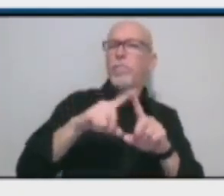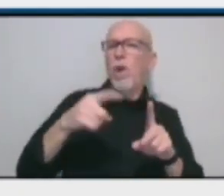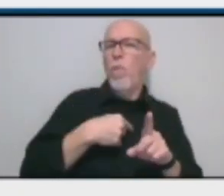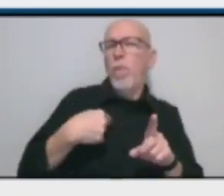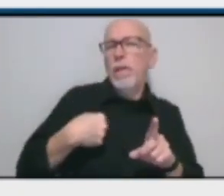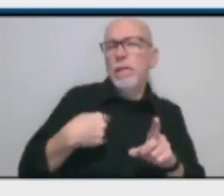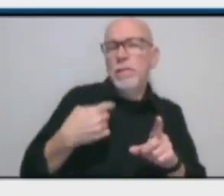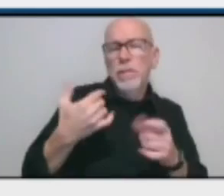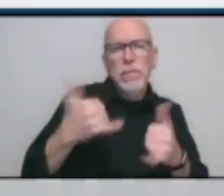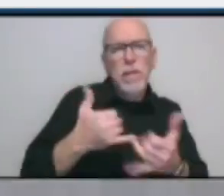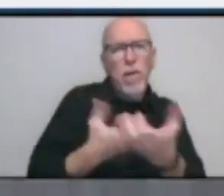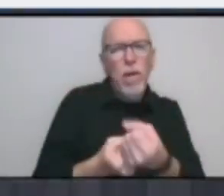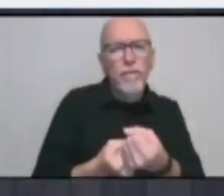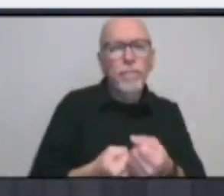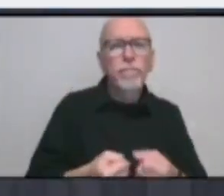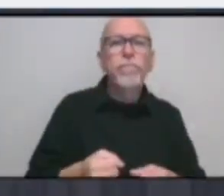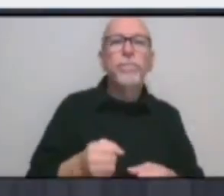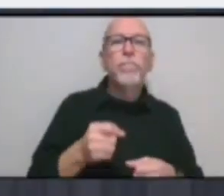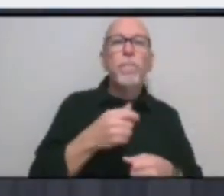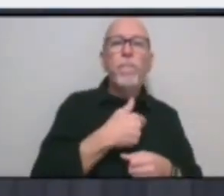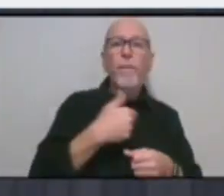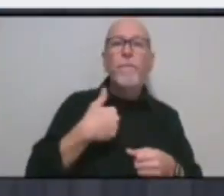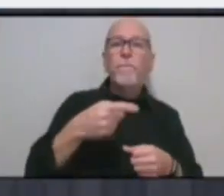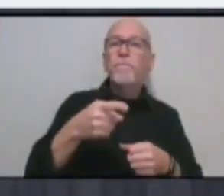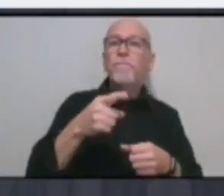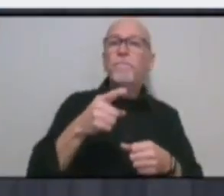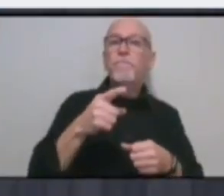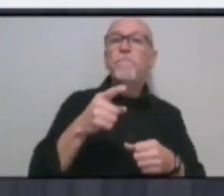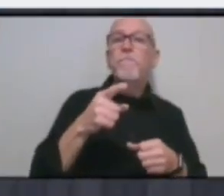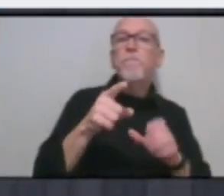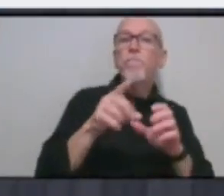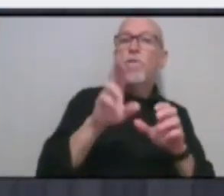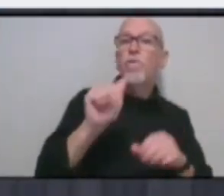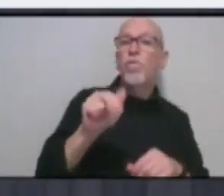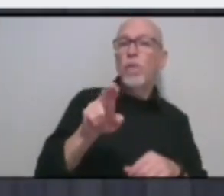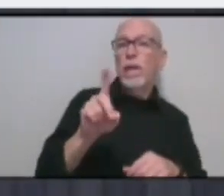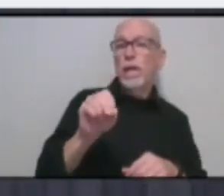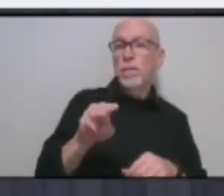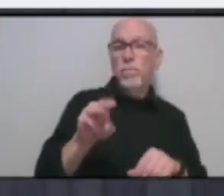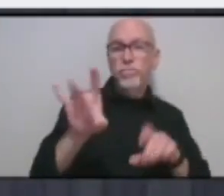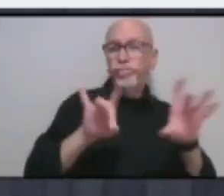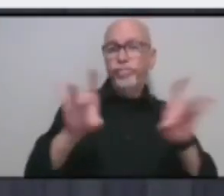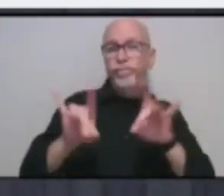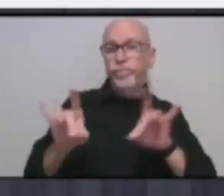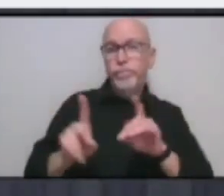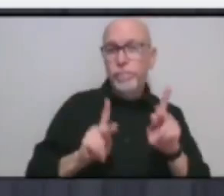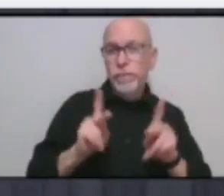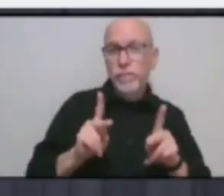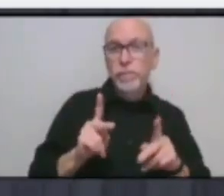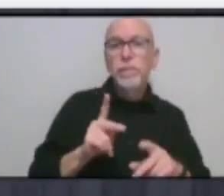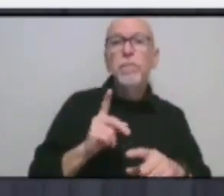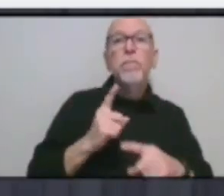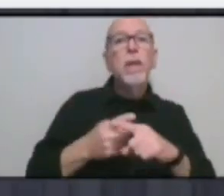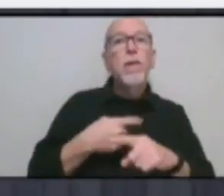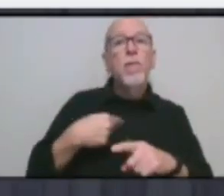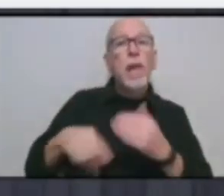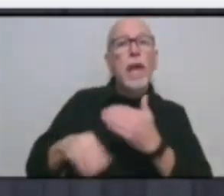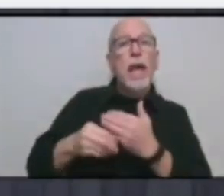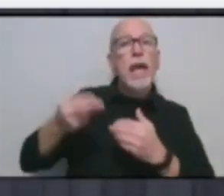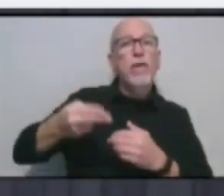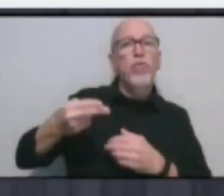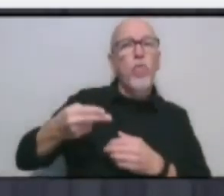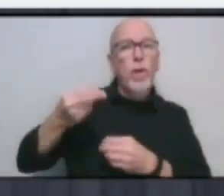approach enhances our previous method of random selection and testing by adding historic testing data,